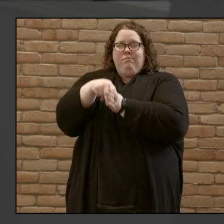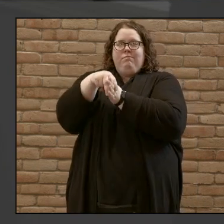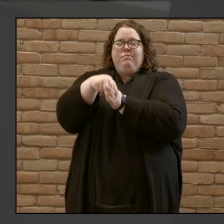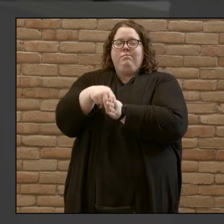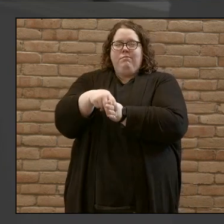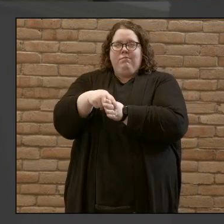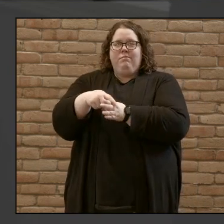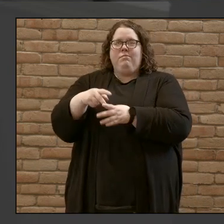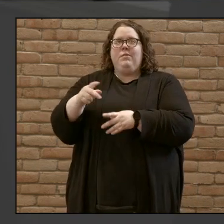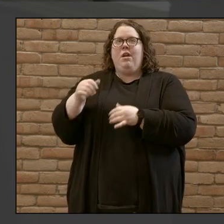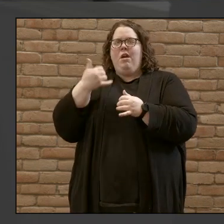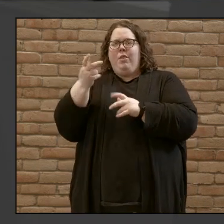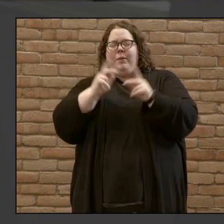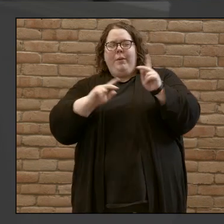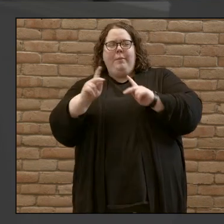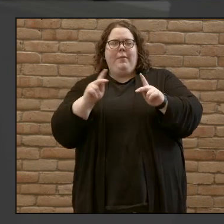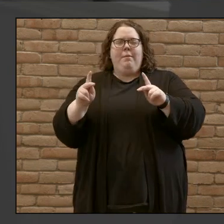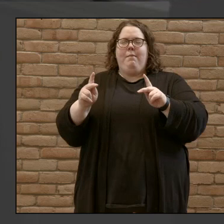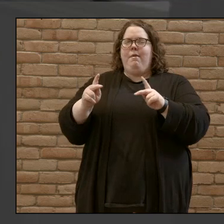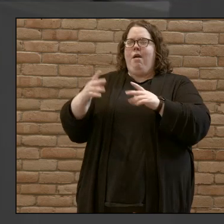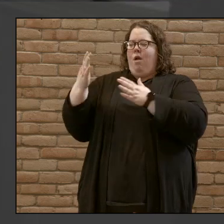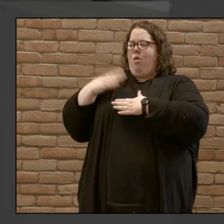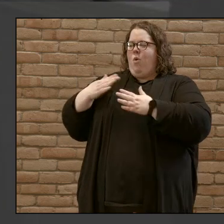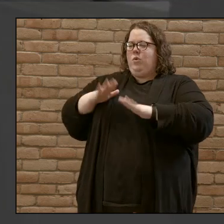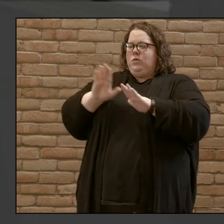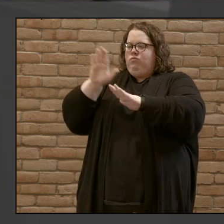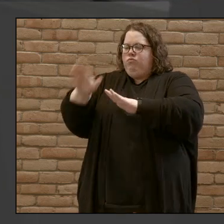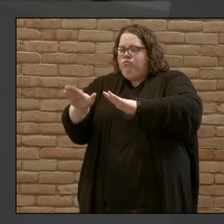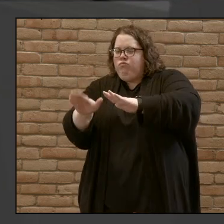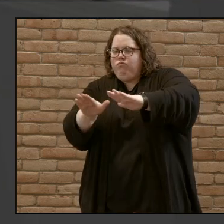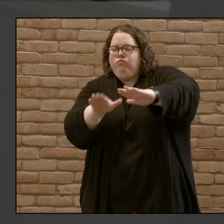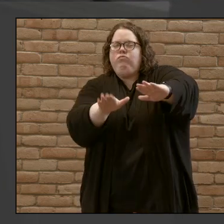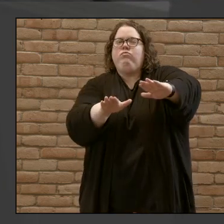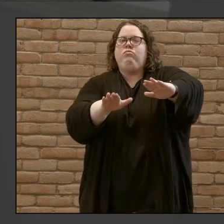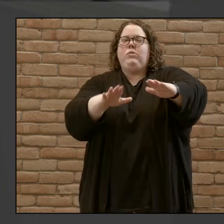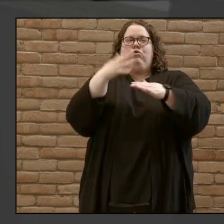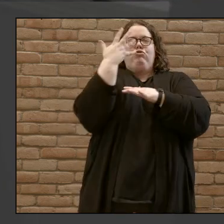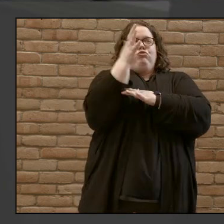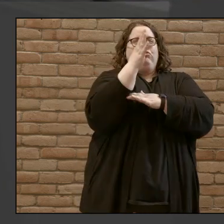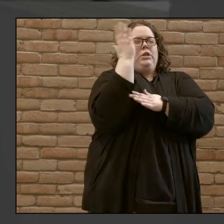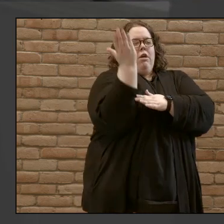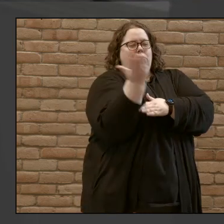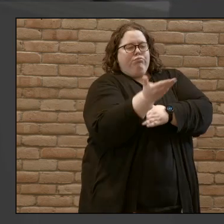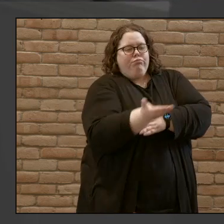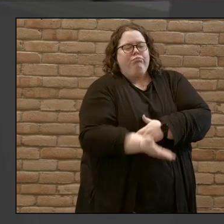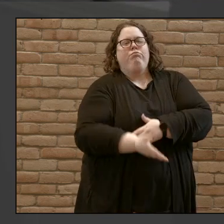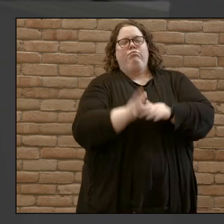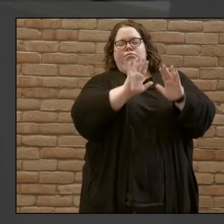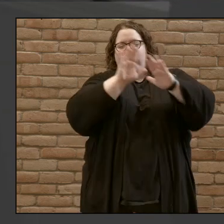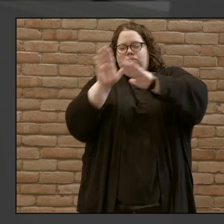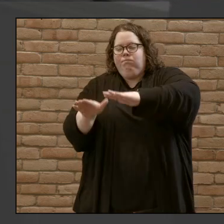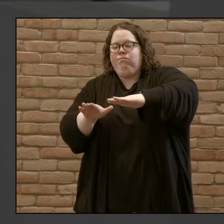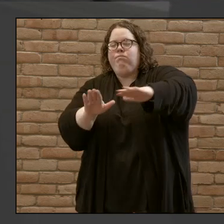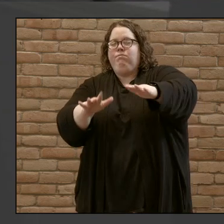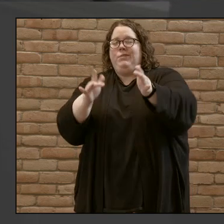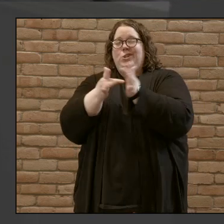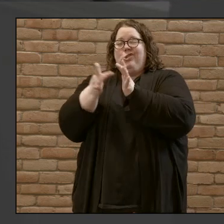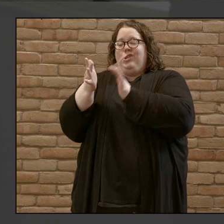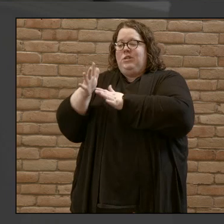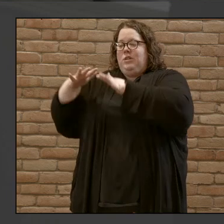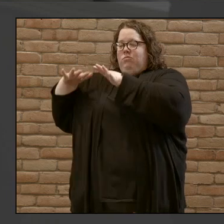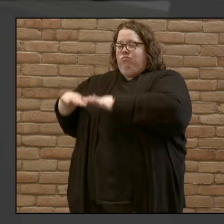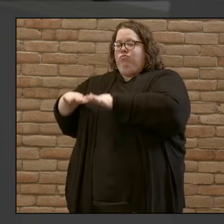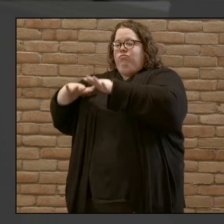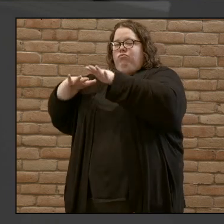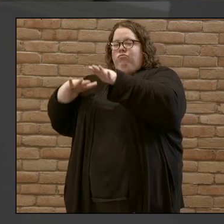and others cut branches from the trees and spread them on the road. Jesus was in the center of the procession, and the people all around